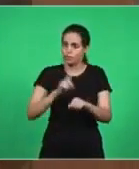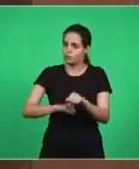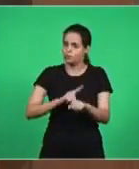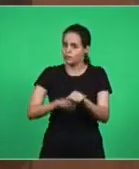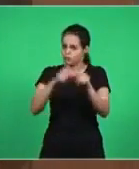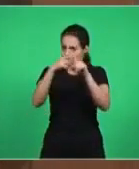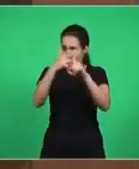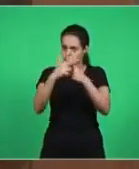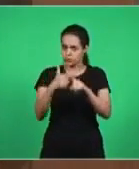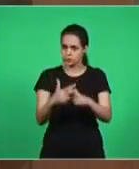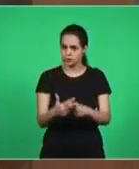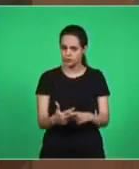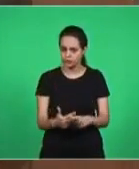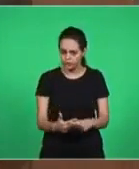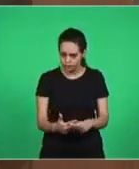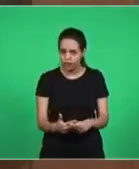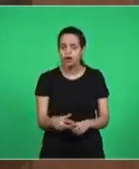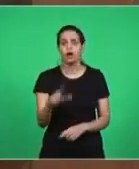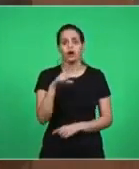appropriate for the ministry.